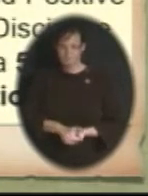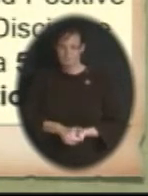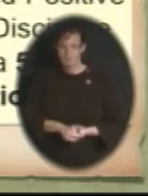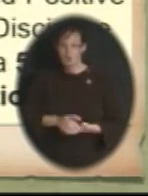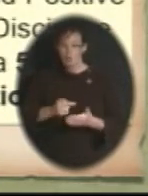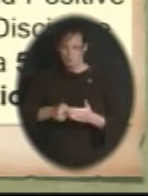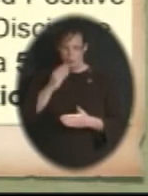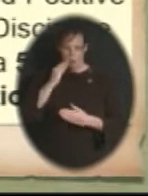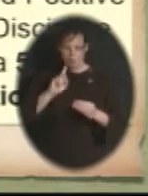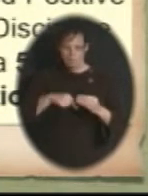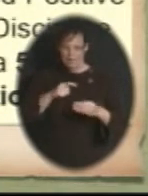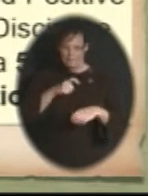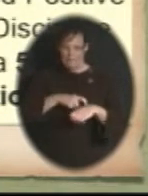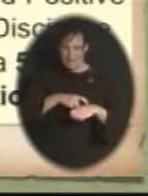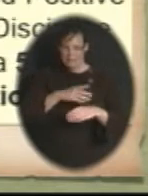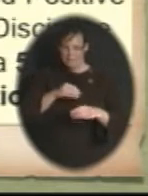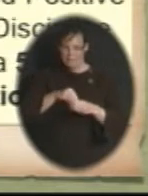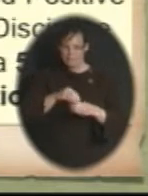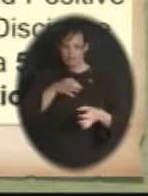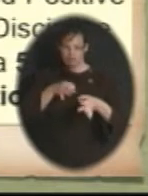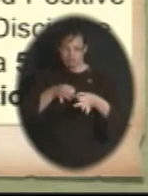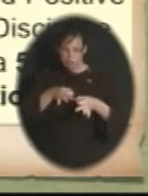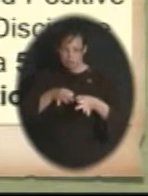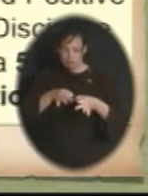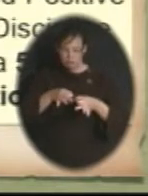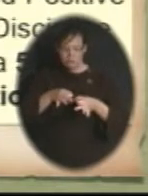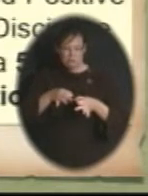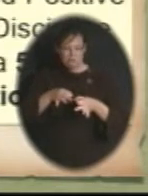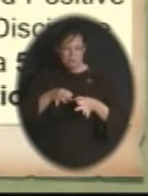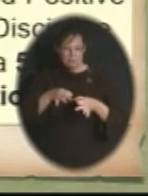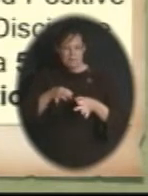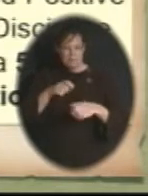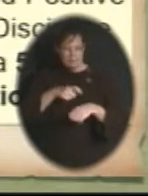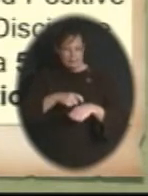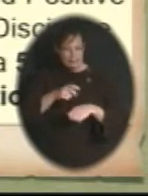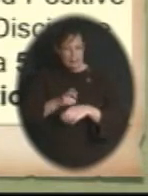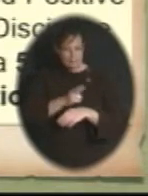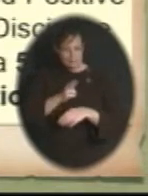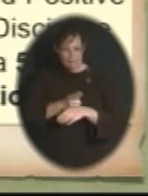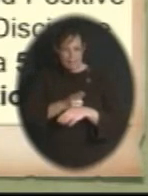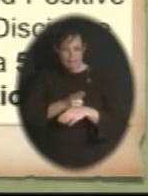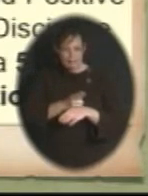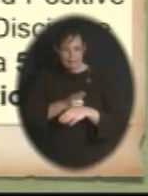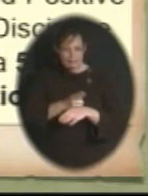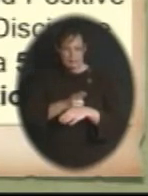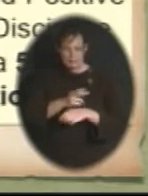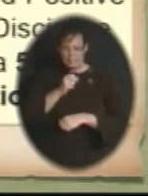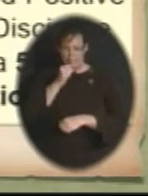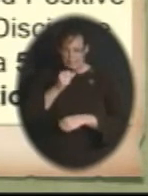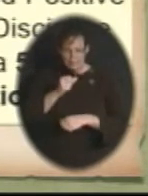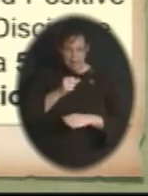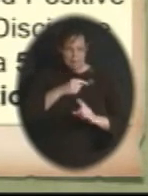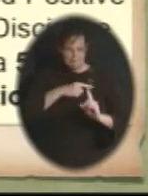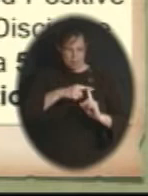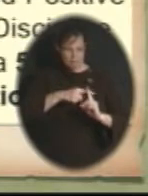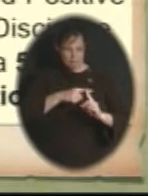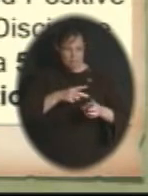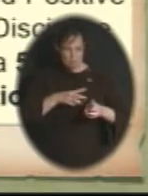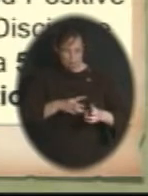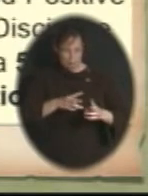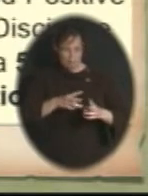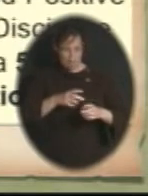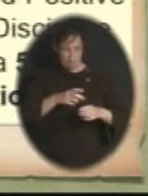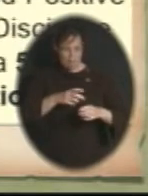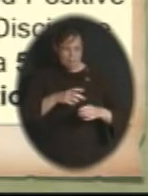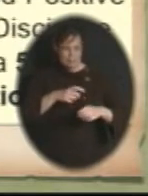Here's what we know about time and instruction. Again, this seems intuitive once we hear about it. The time spent in a non-positive mode, the time we're